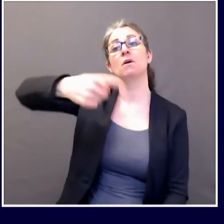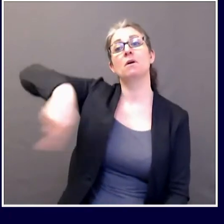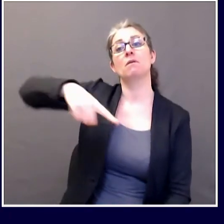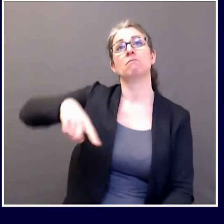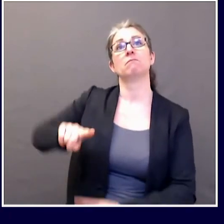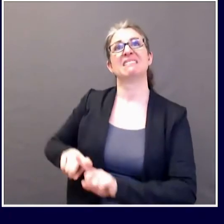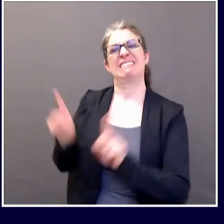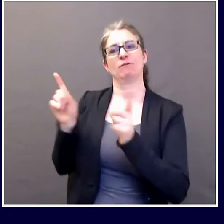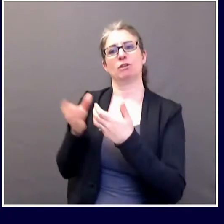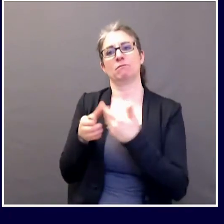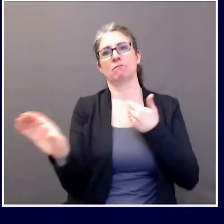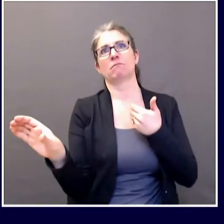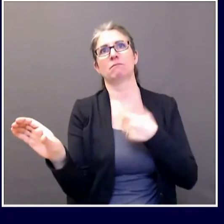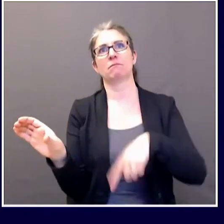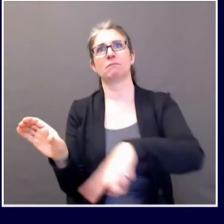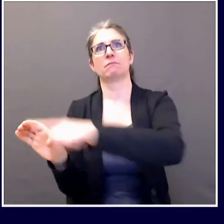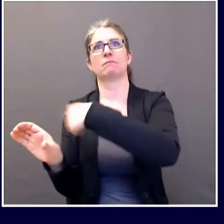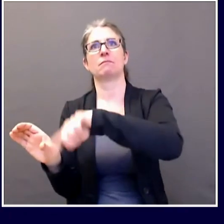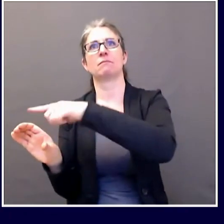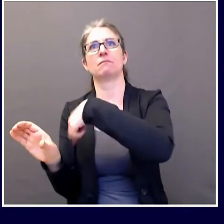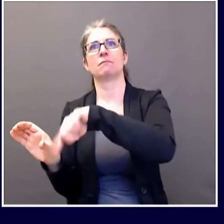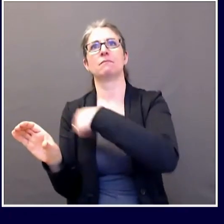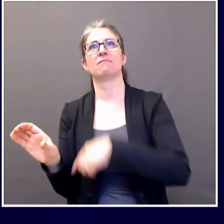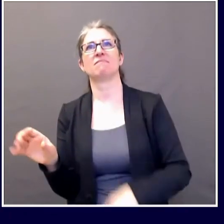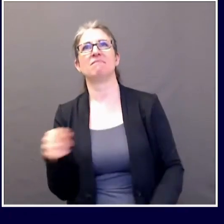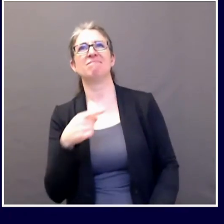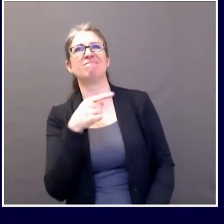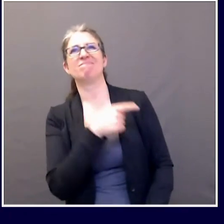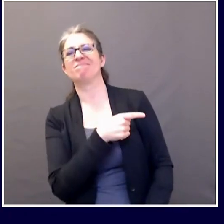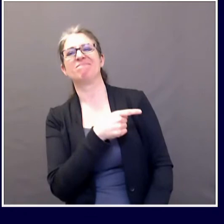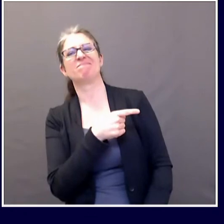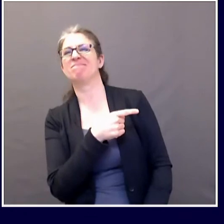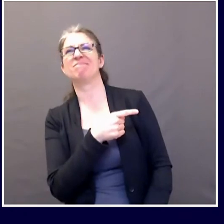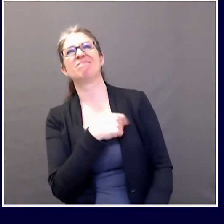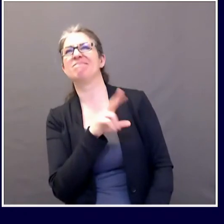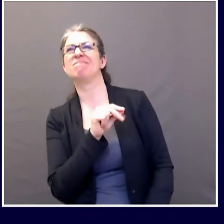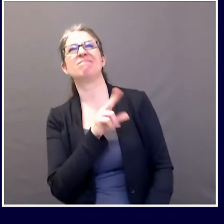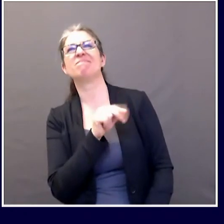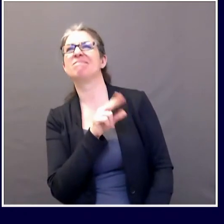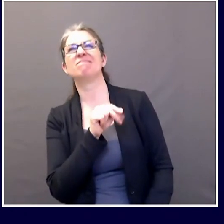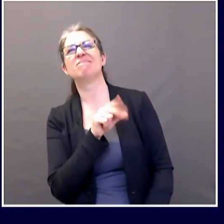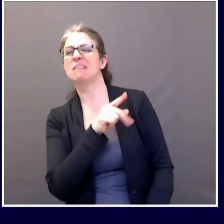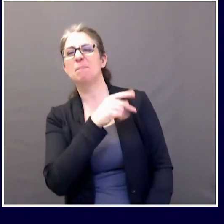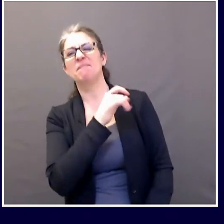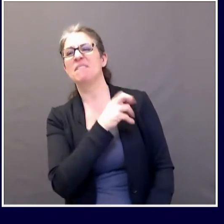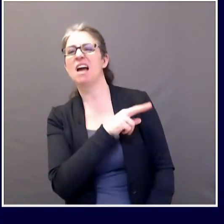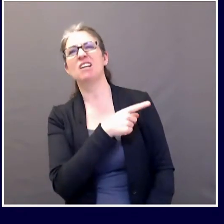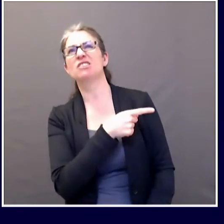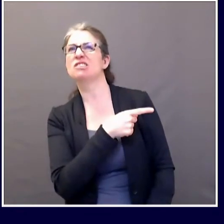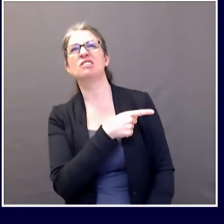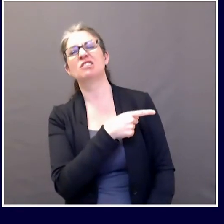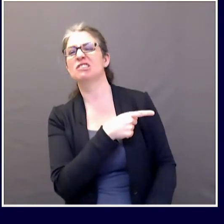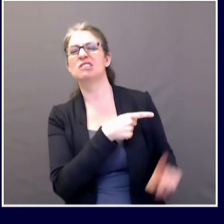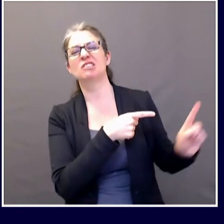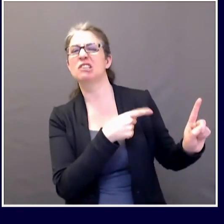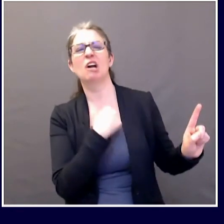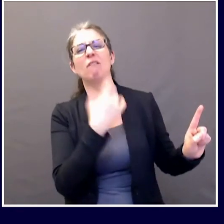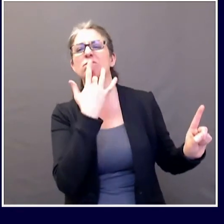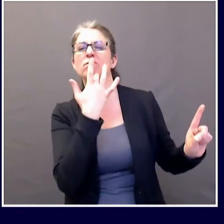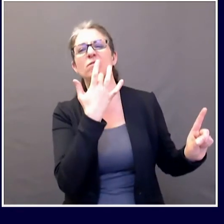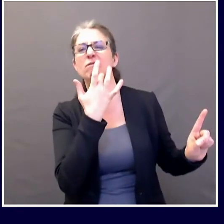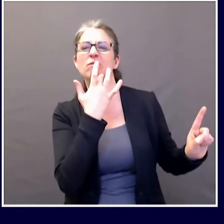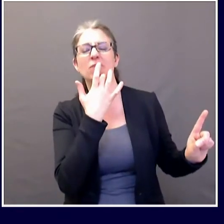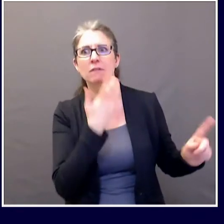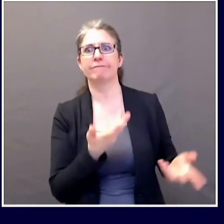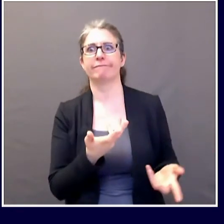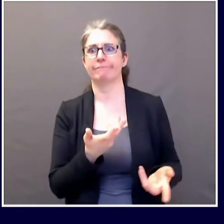say about that, Allison. The way that I am thinking about the J&J vaccine is that it's not about who is getting the